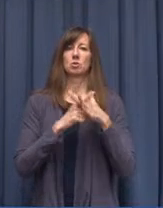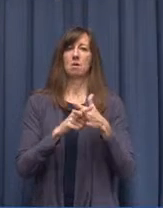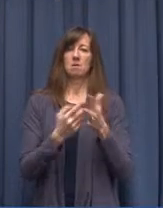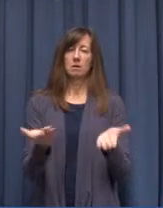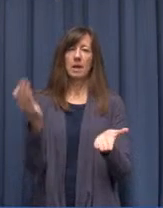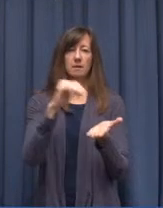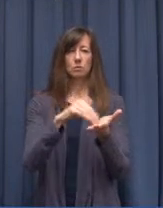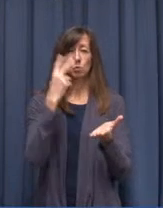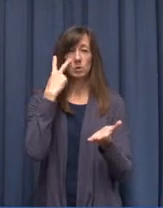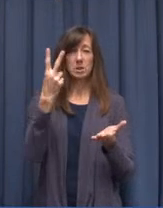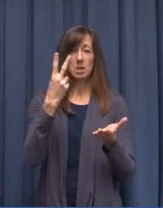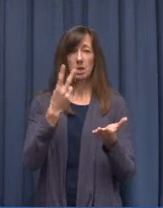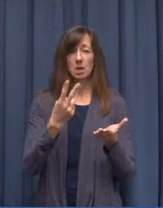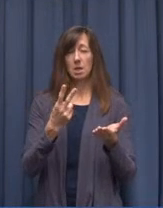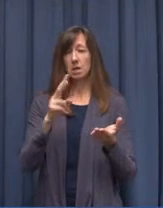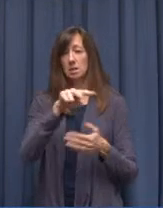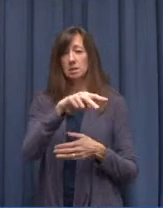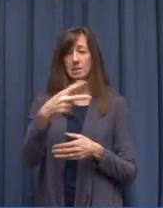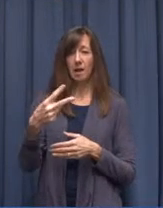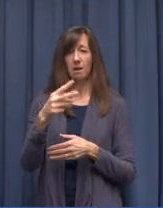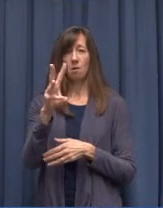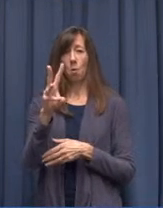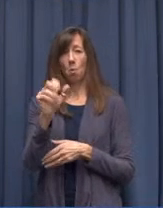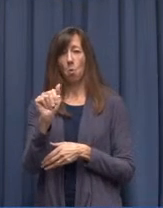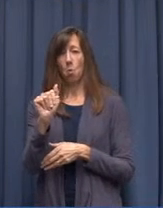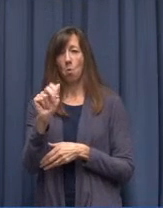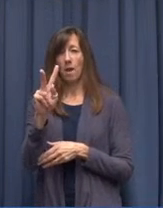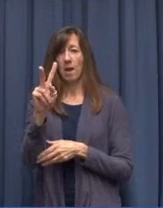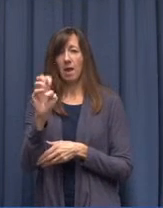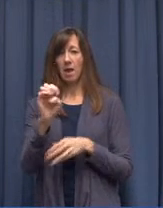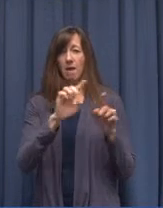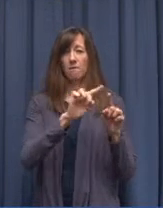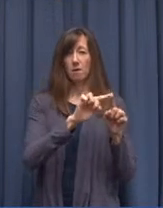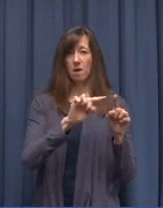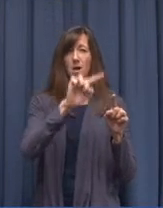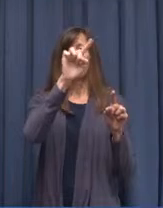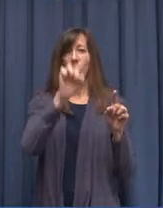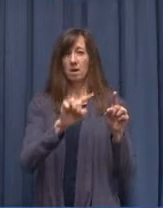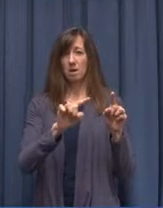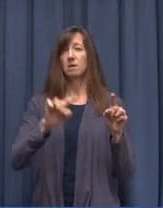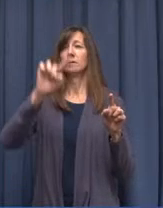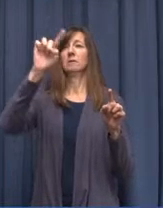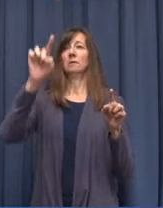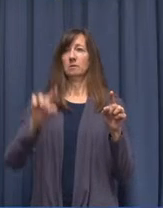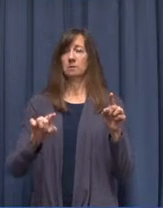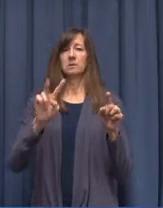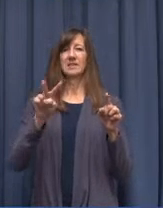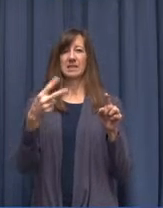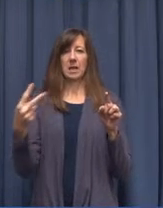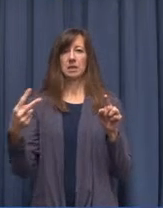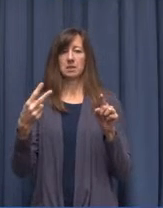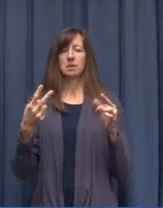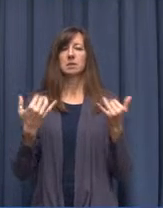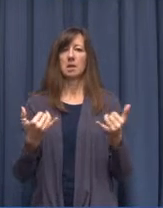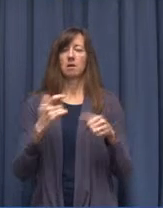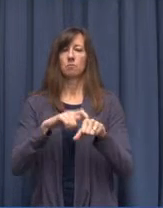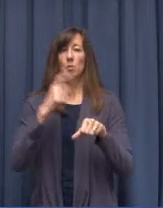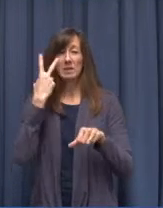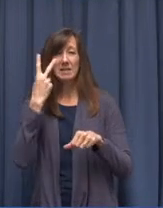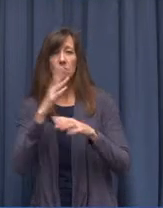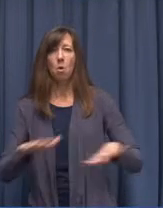state and across the country. And now, unfortunately, we are seeing it here in Ulster County. To be